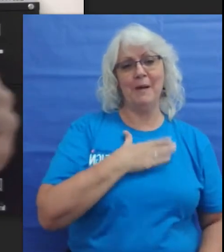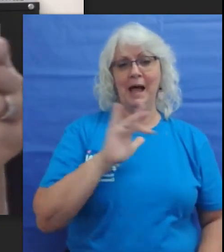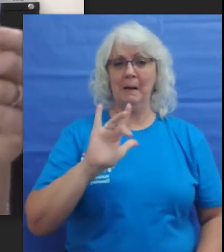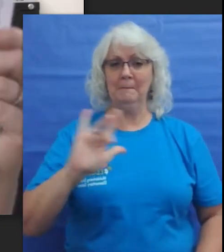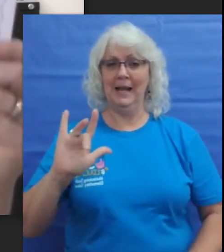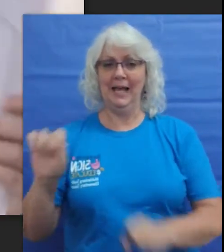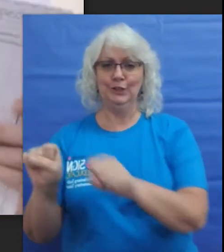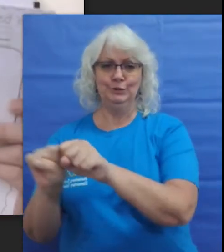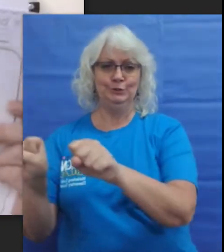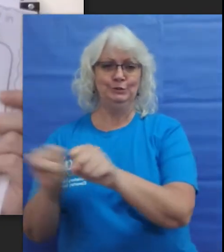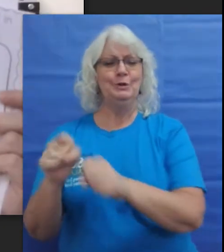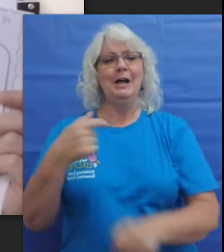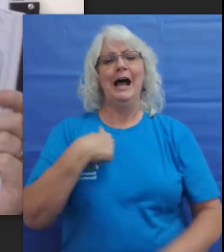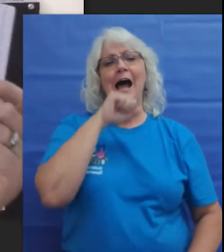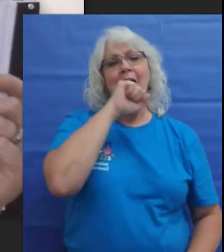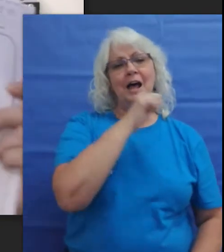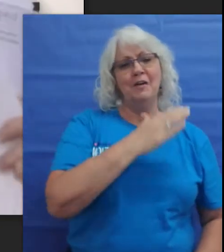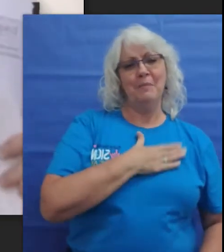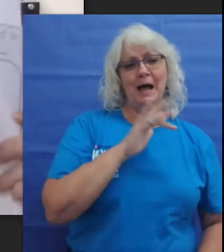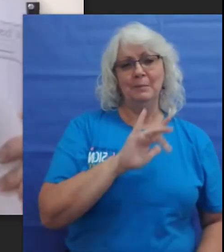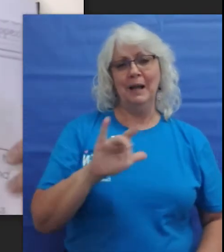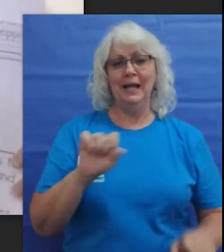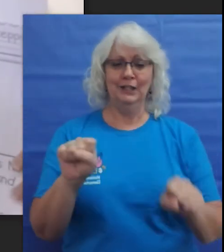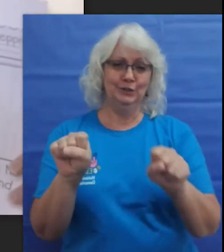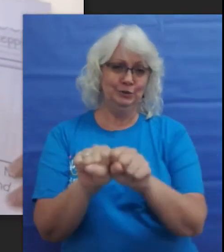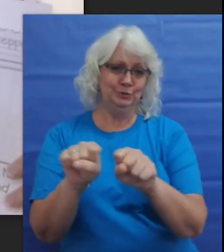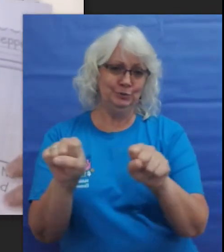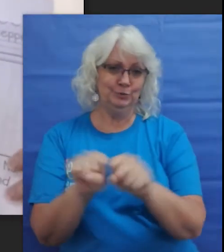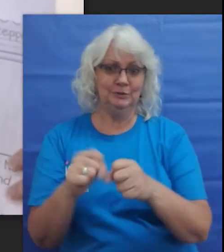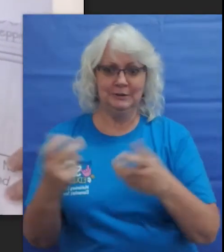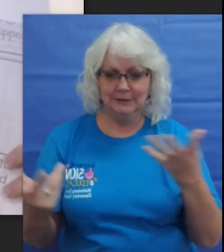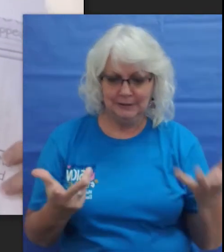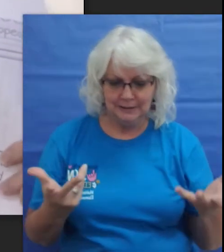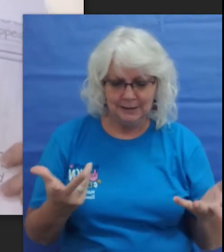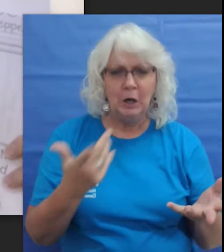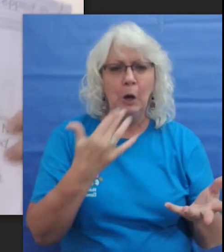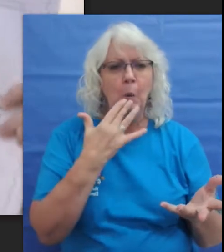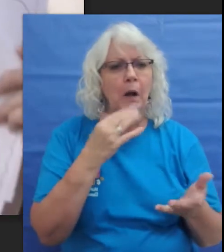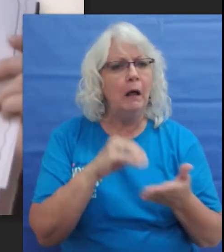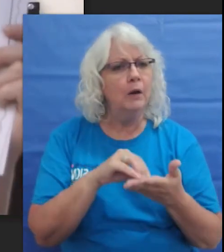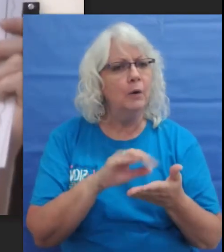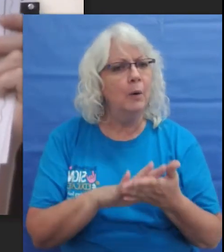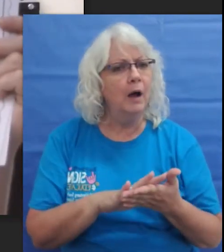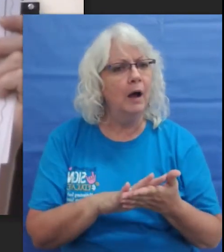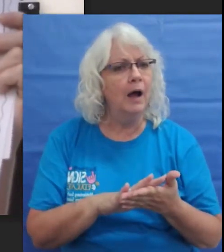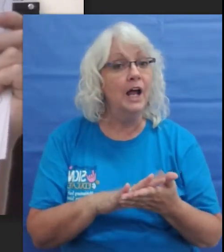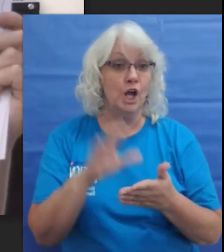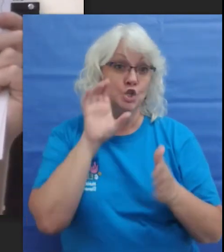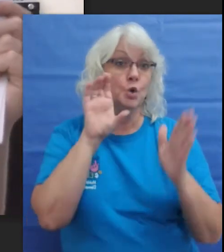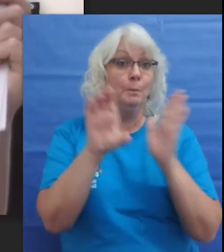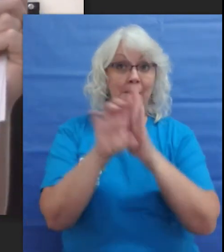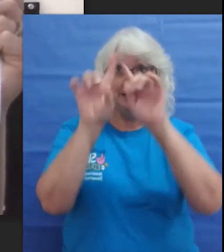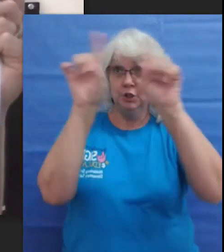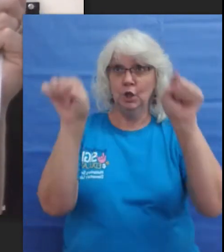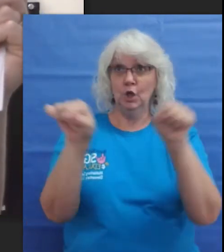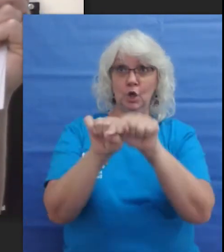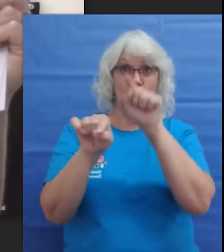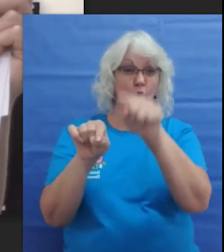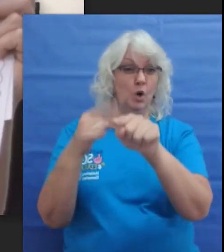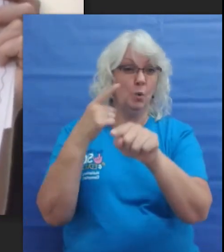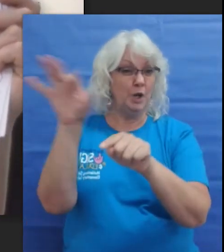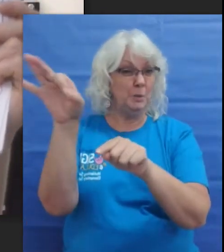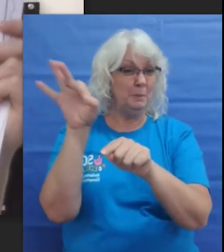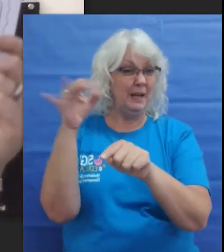blank shoes. So up here, whatever you decide to have him step in, that's the color word that you're going to write down here